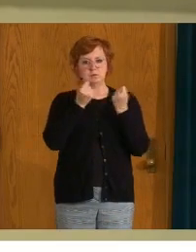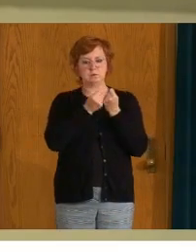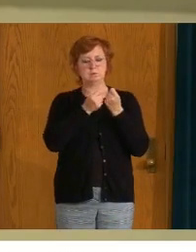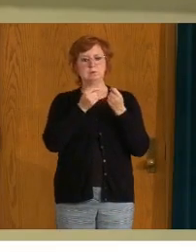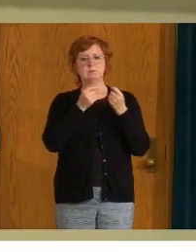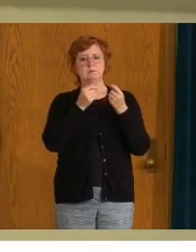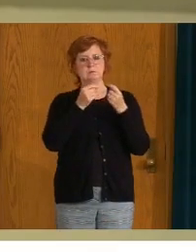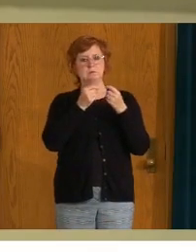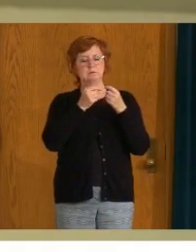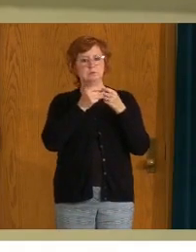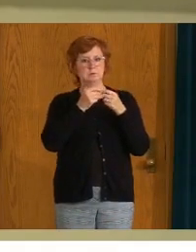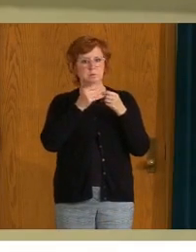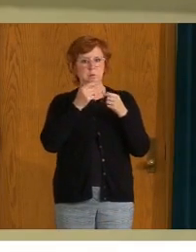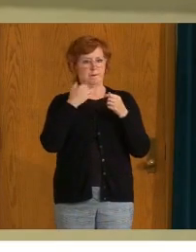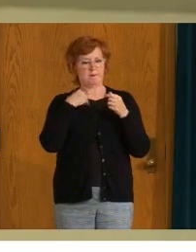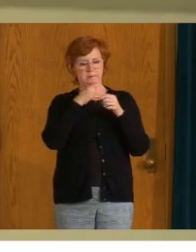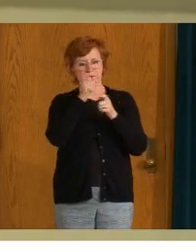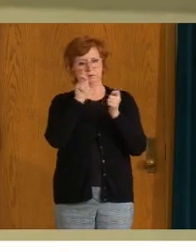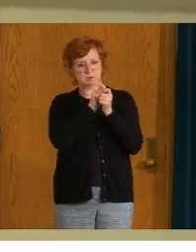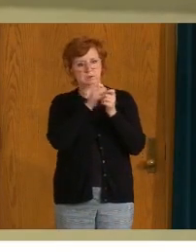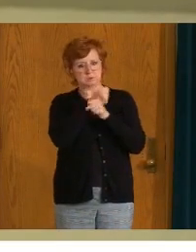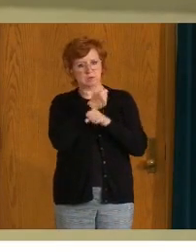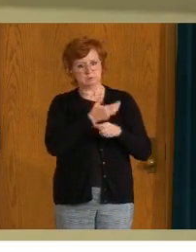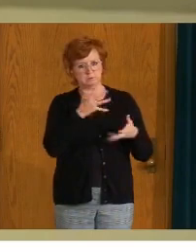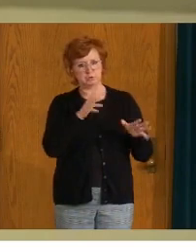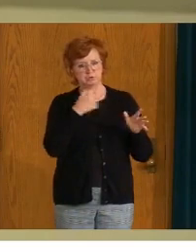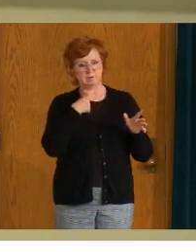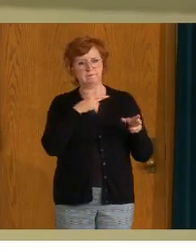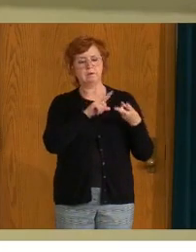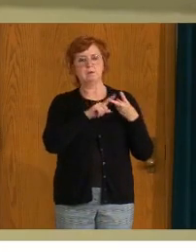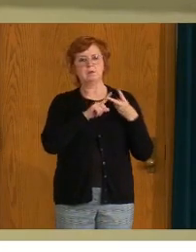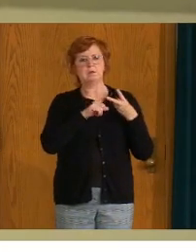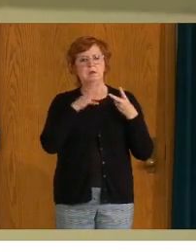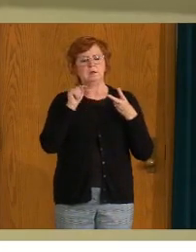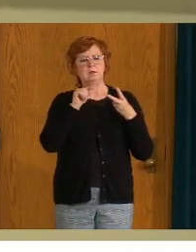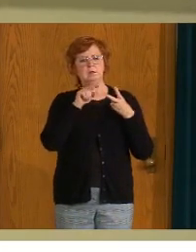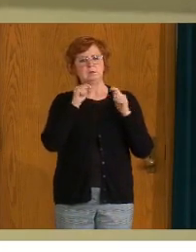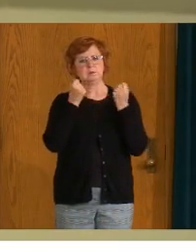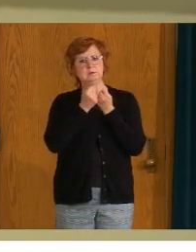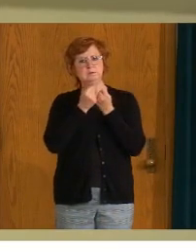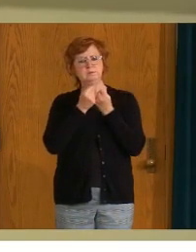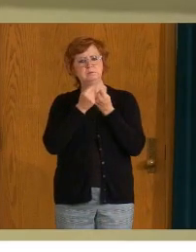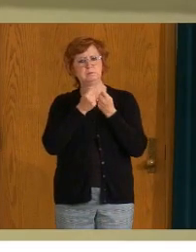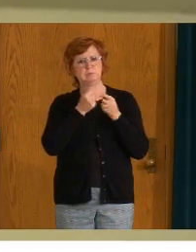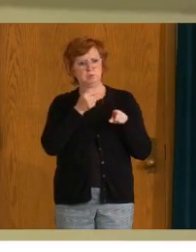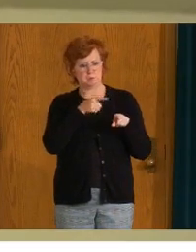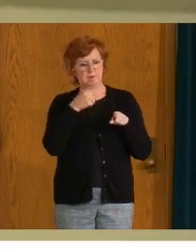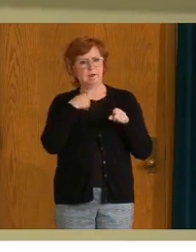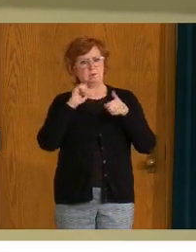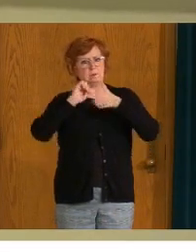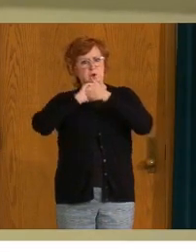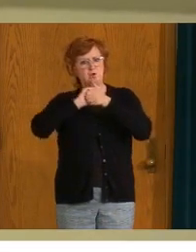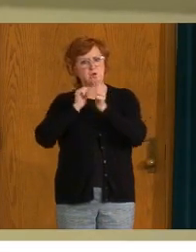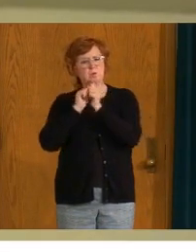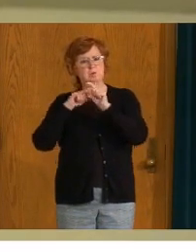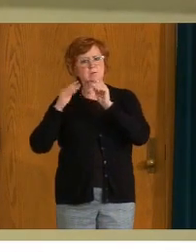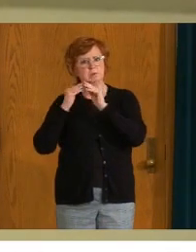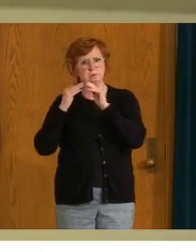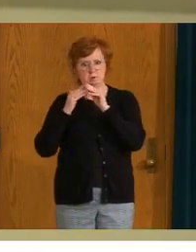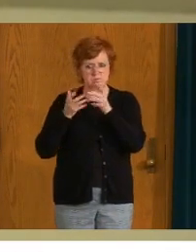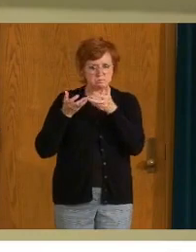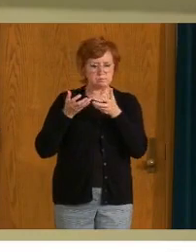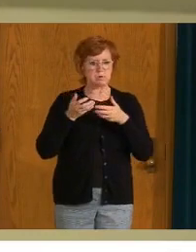services. They are very familiar with through the various partnerships that they have with organizations and communities to really have a